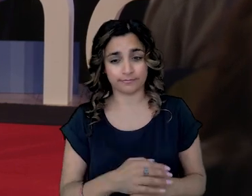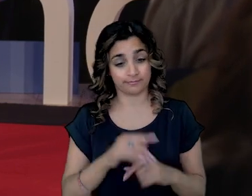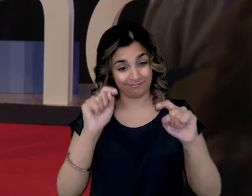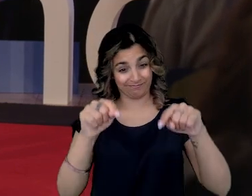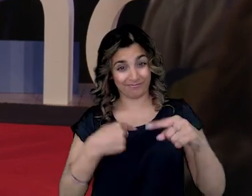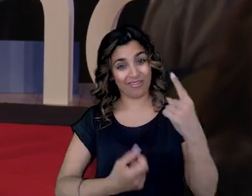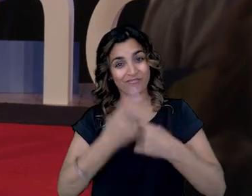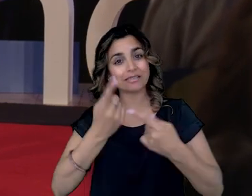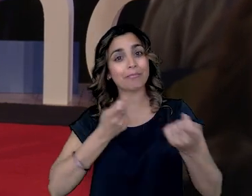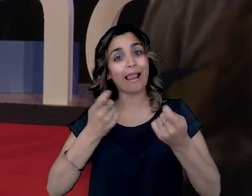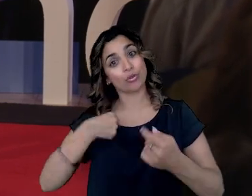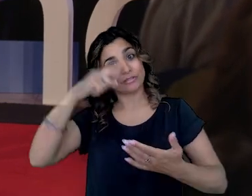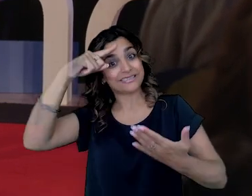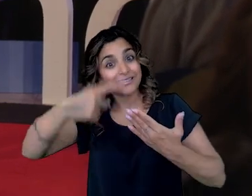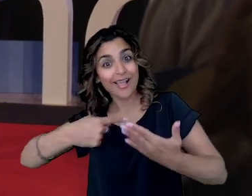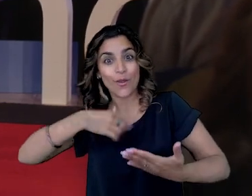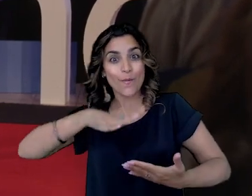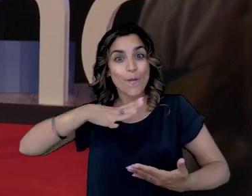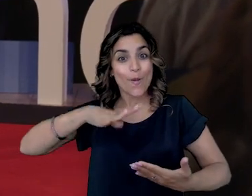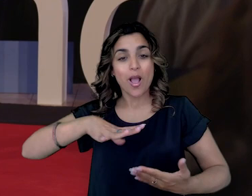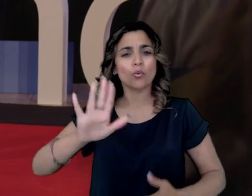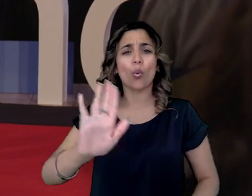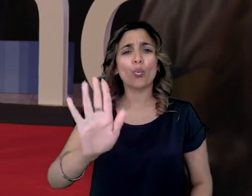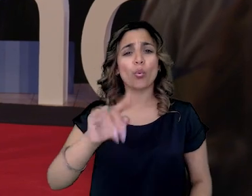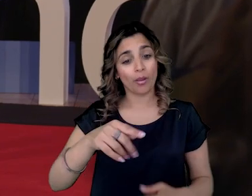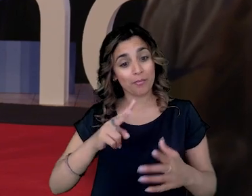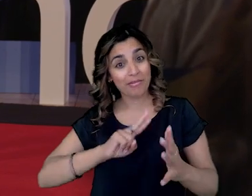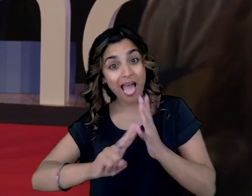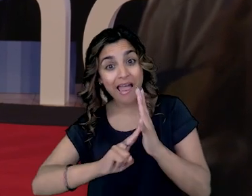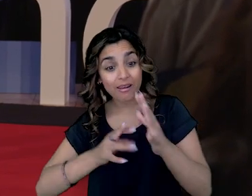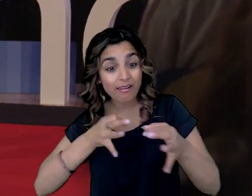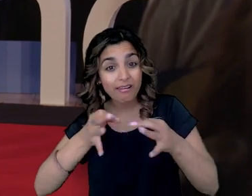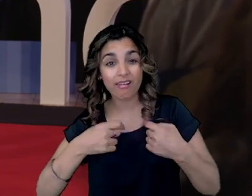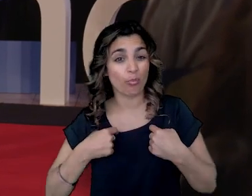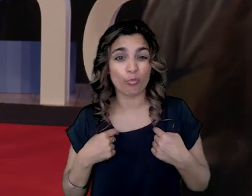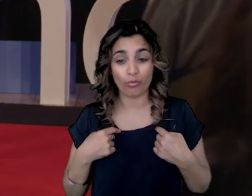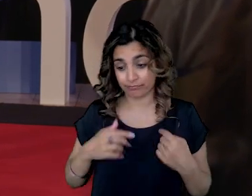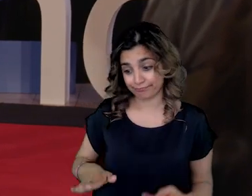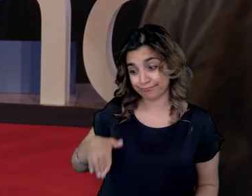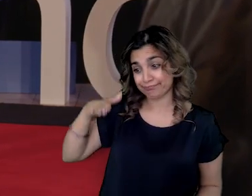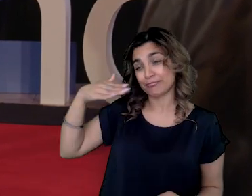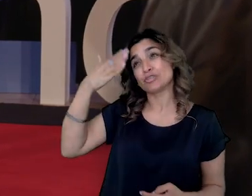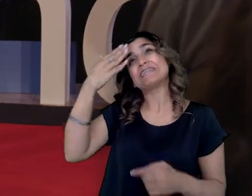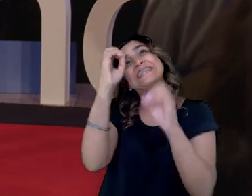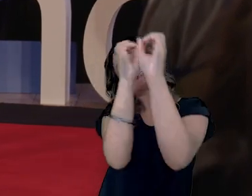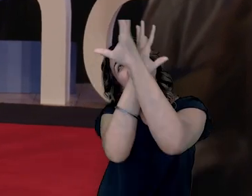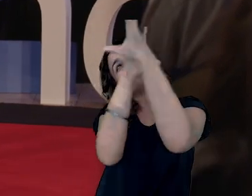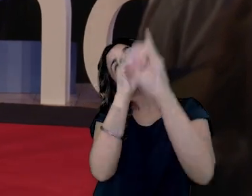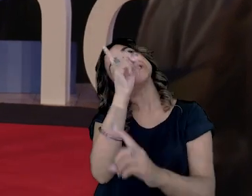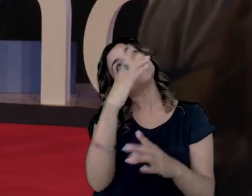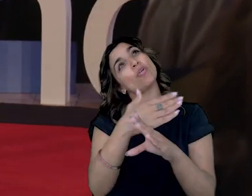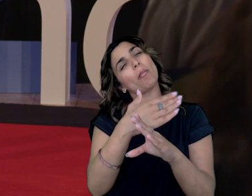led me to choose a career in event management wasn't a strategic one nor was it my childhood dream